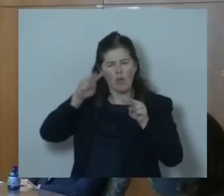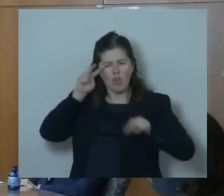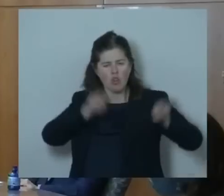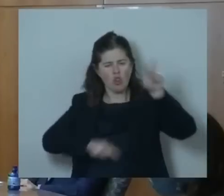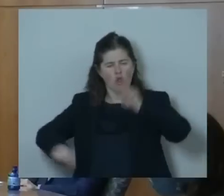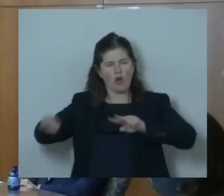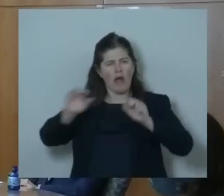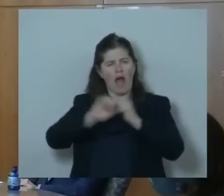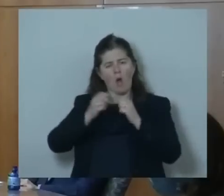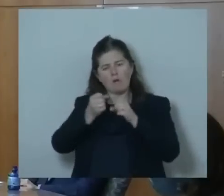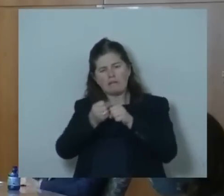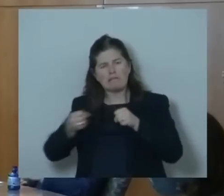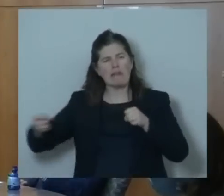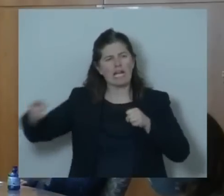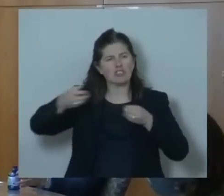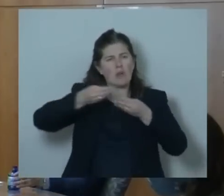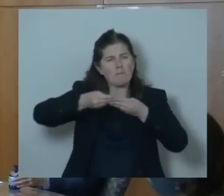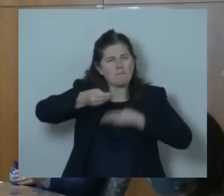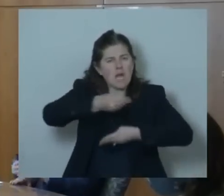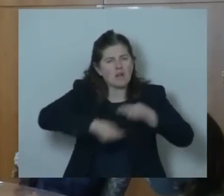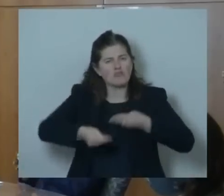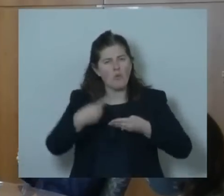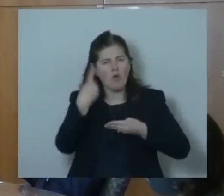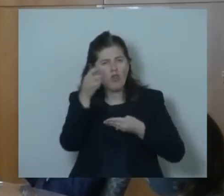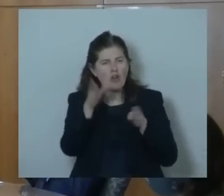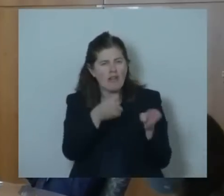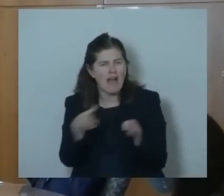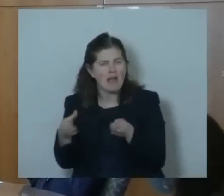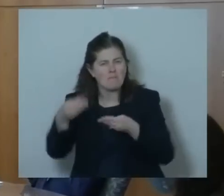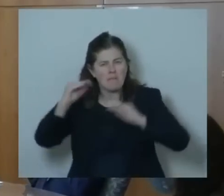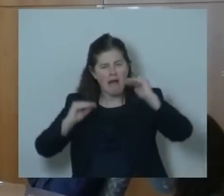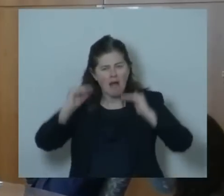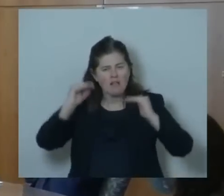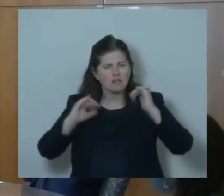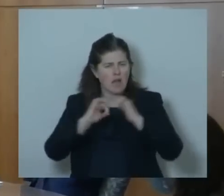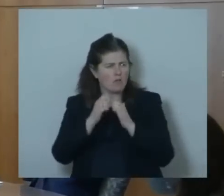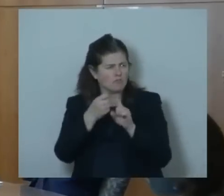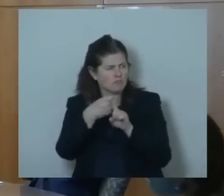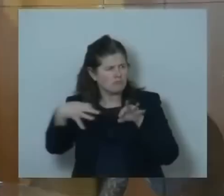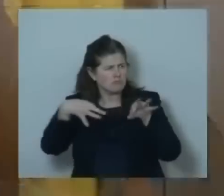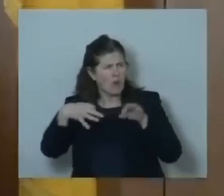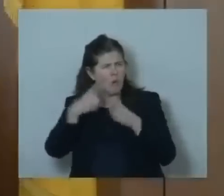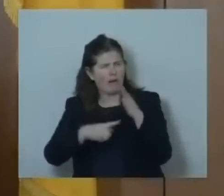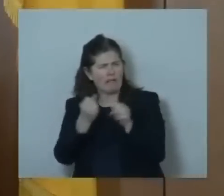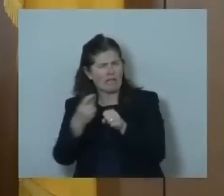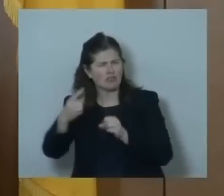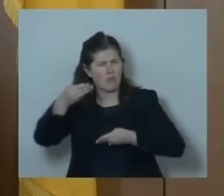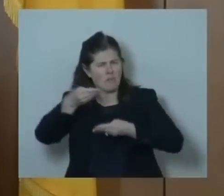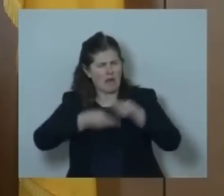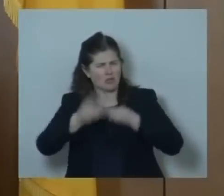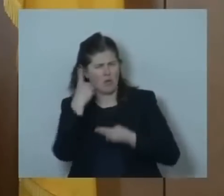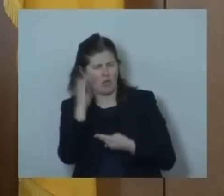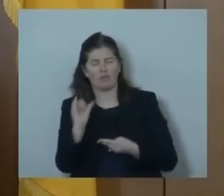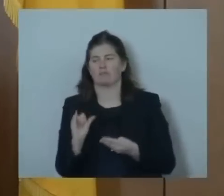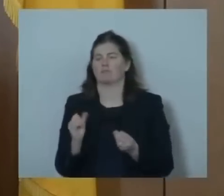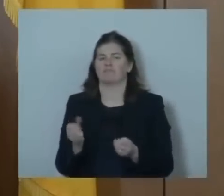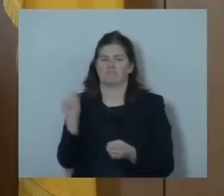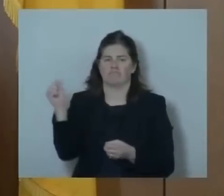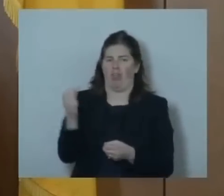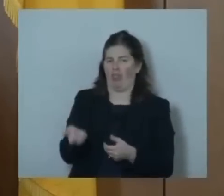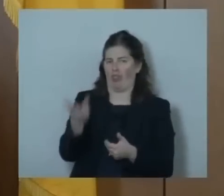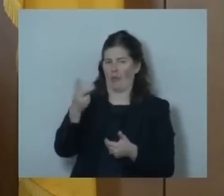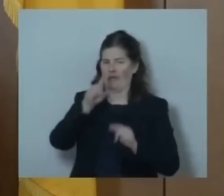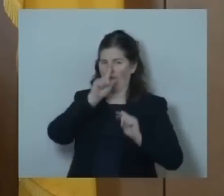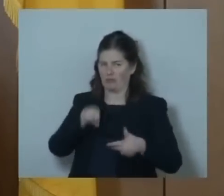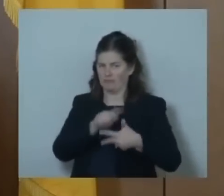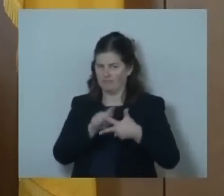how next year's budget will be balanced? And if so, can you provide any details about that? Yes, I mean, there are three quick things.